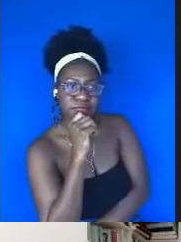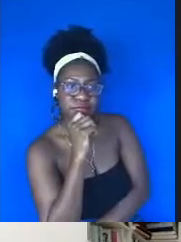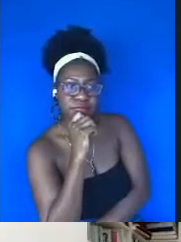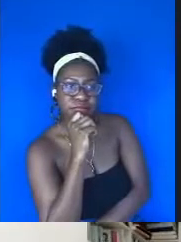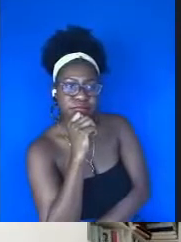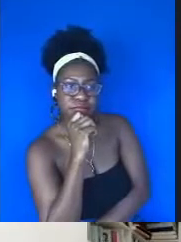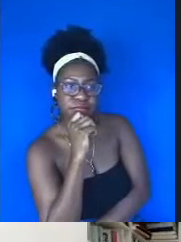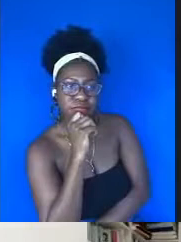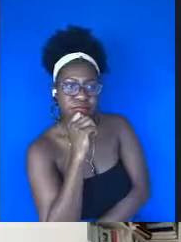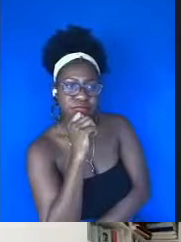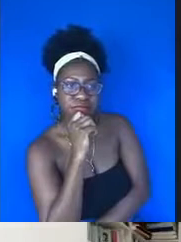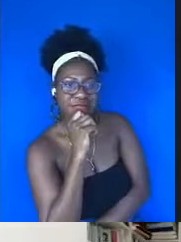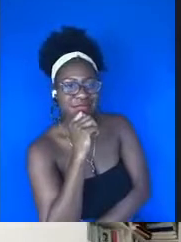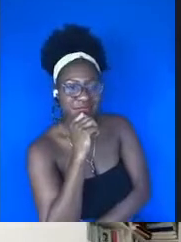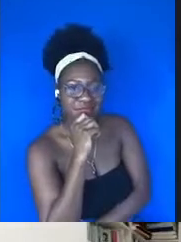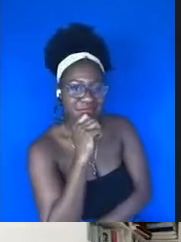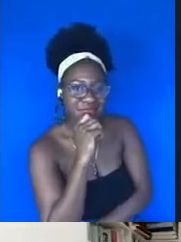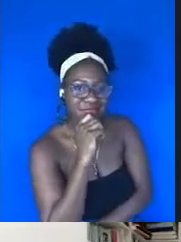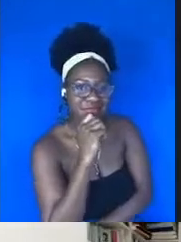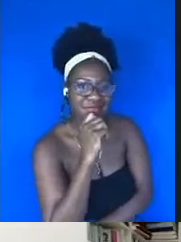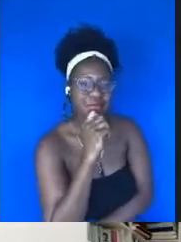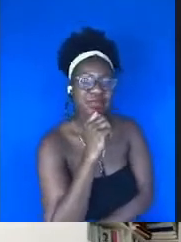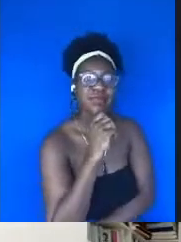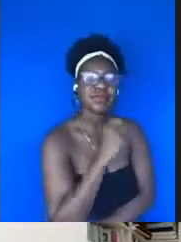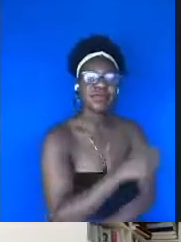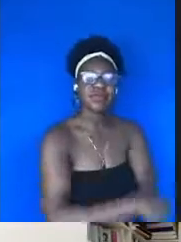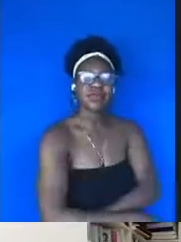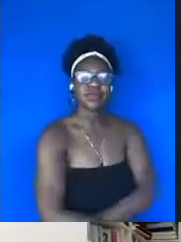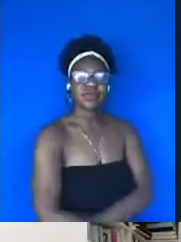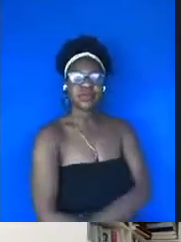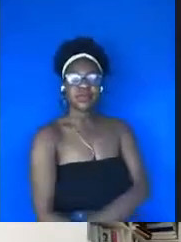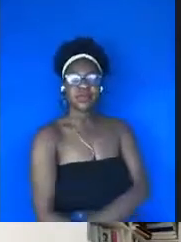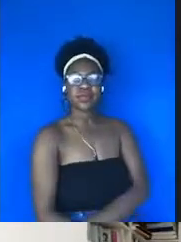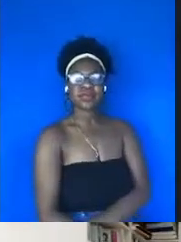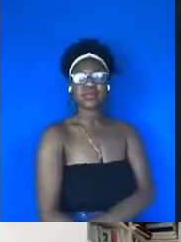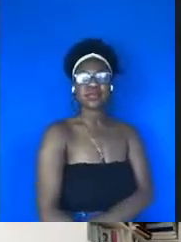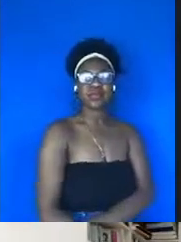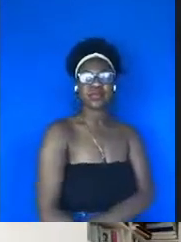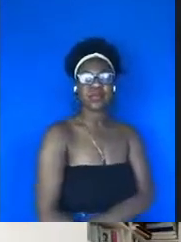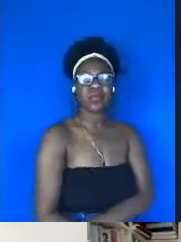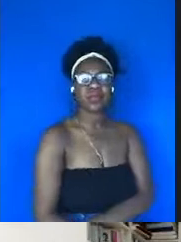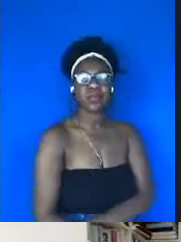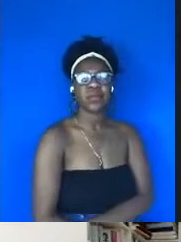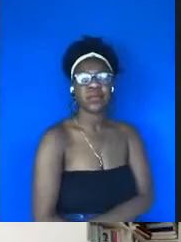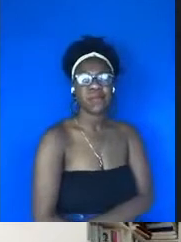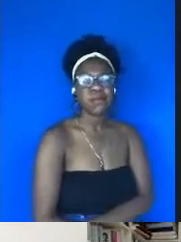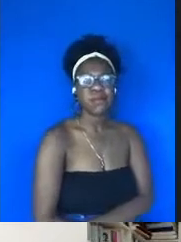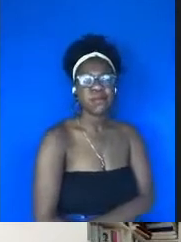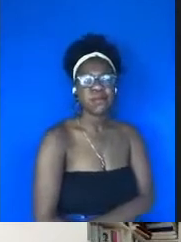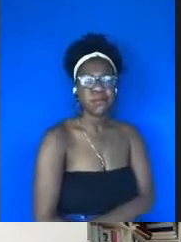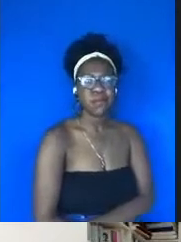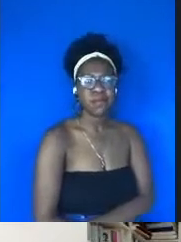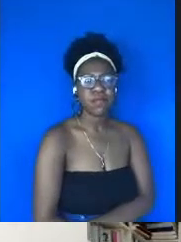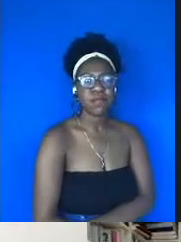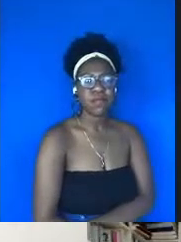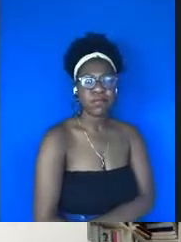kill children. It's like, well, what's the difference? If you begin killing a family, you kill a family. So I think that play is